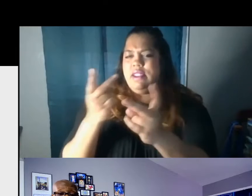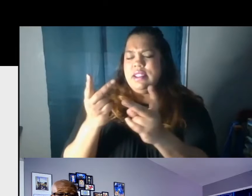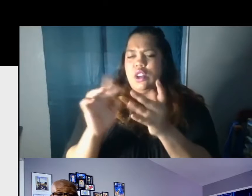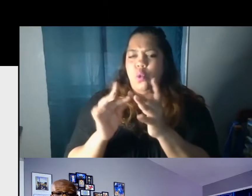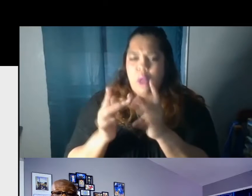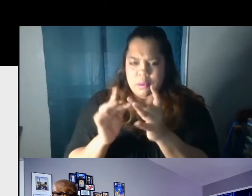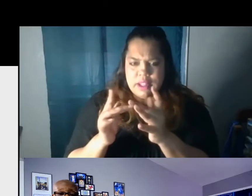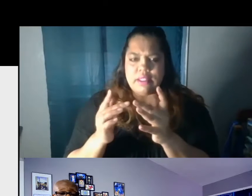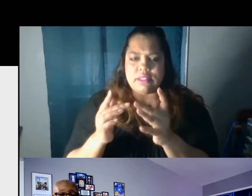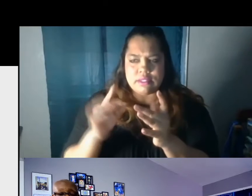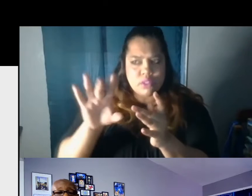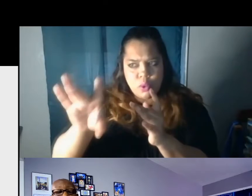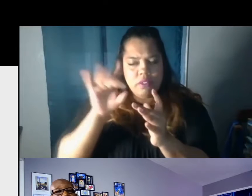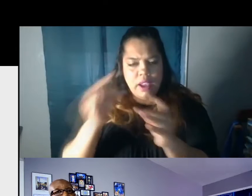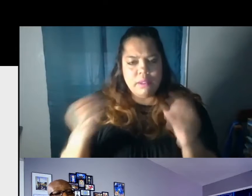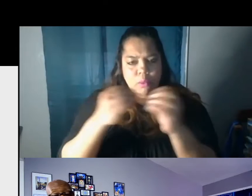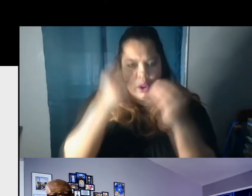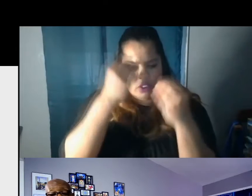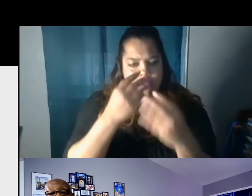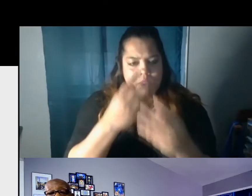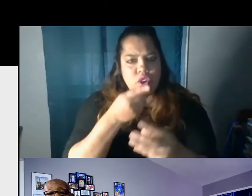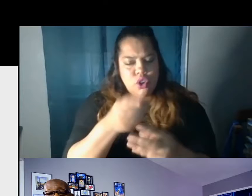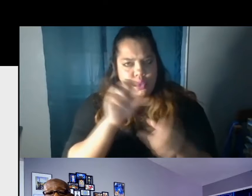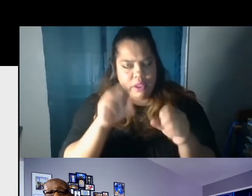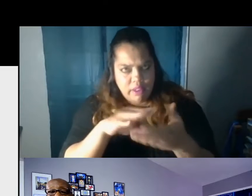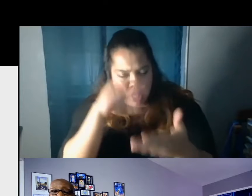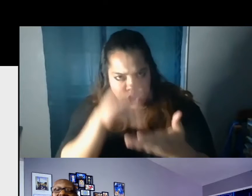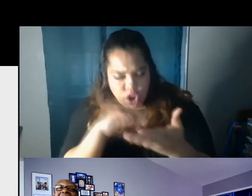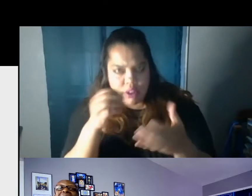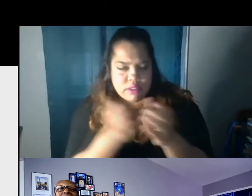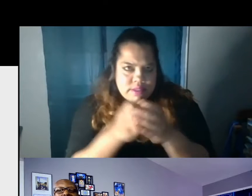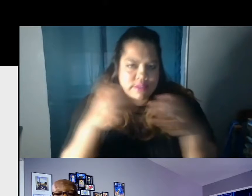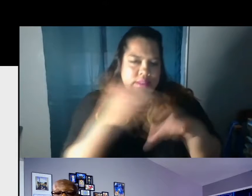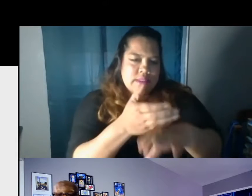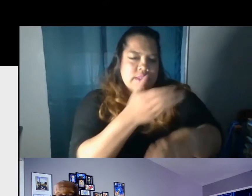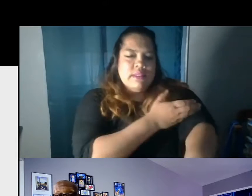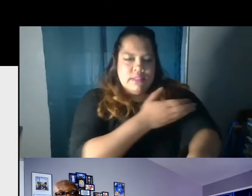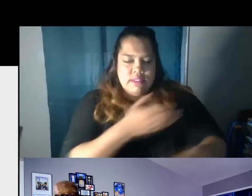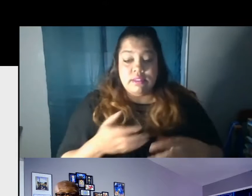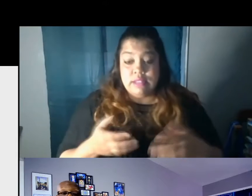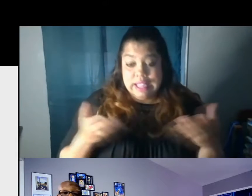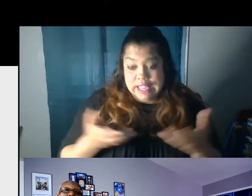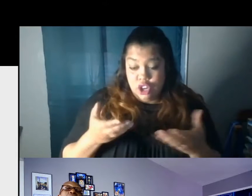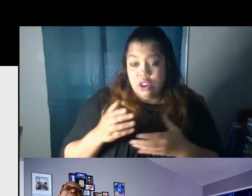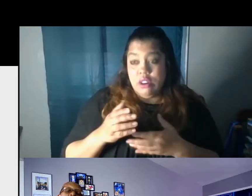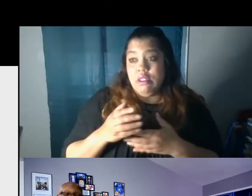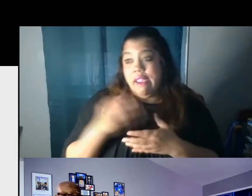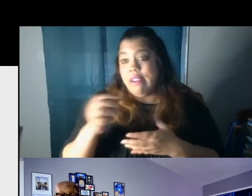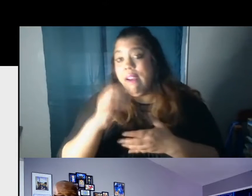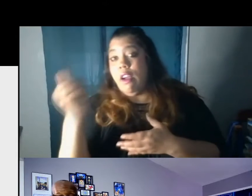To find more educational opportunities in ours and other communities we